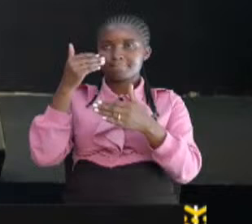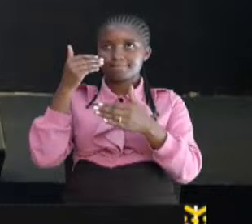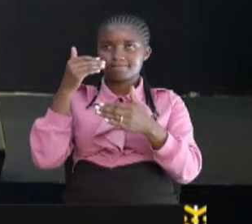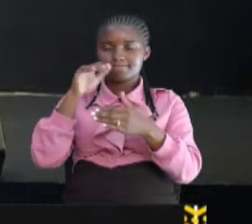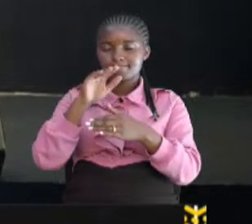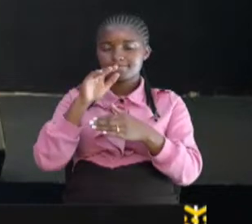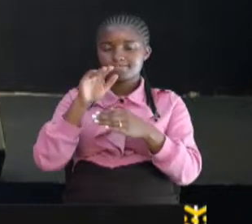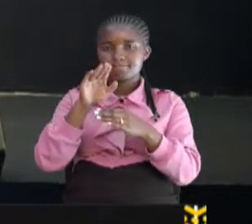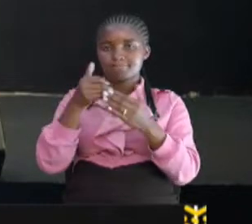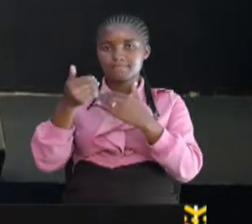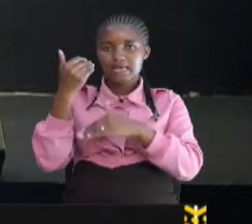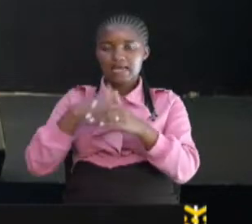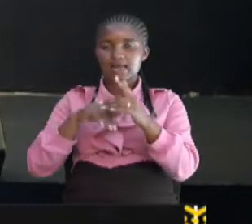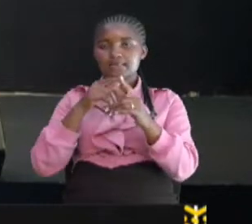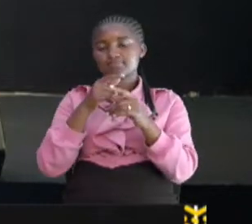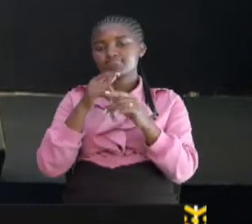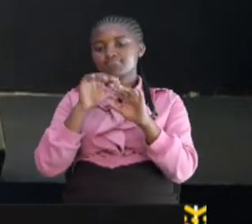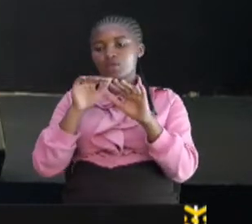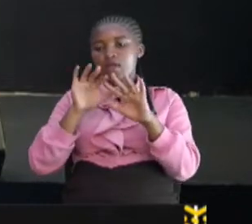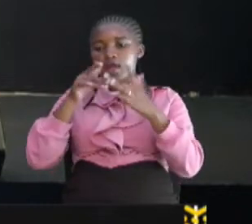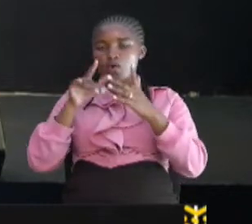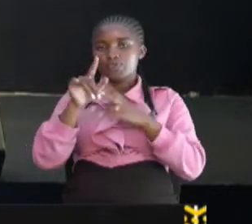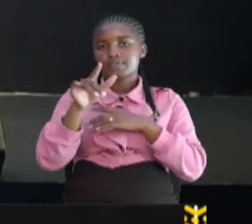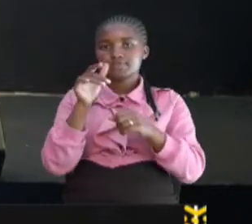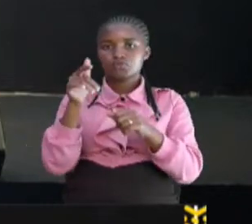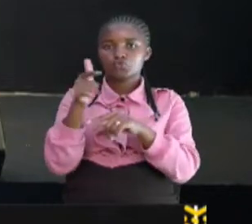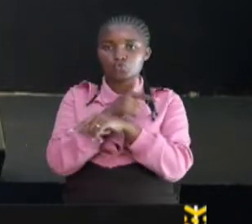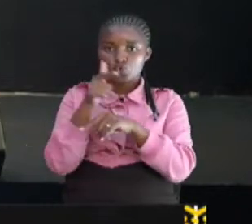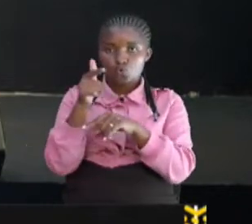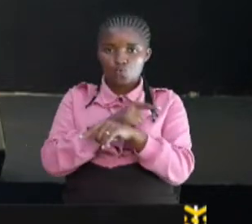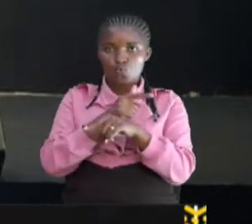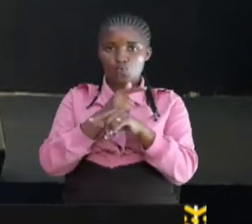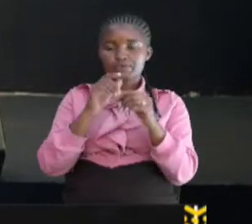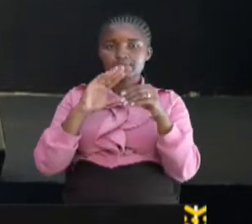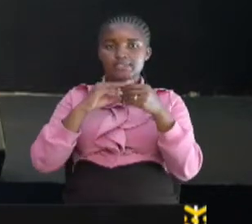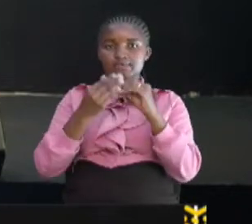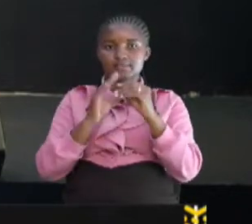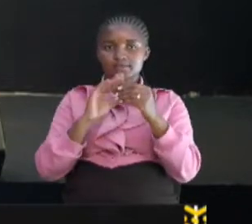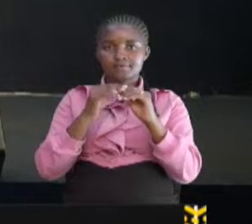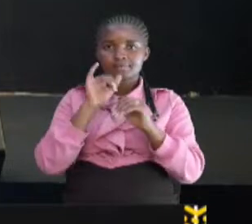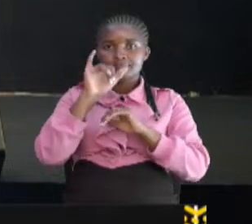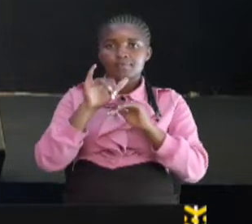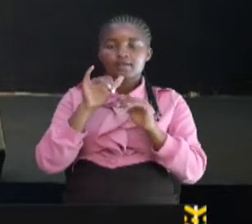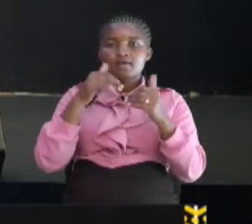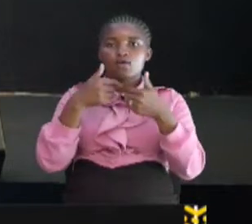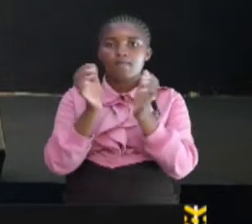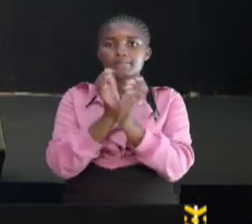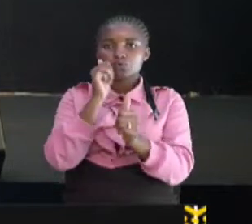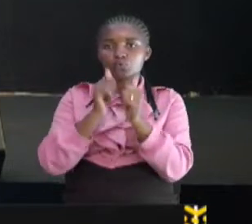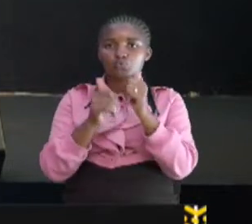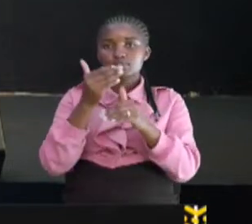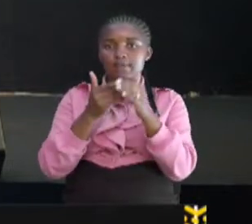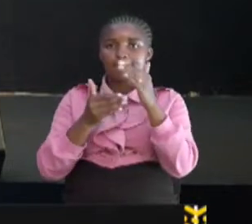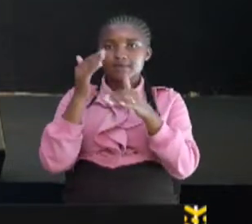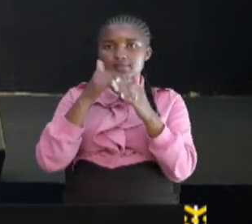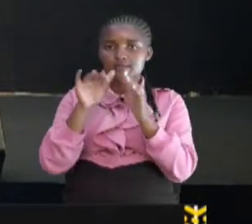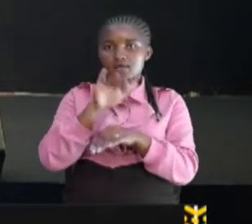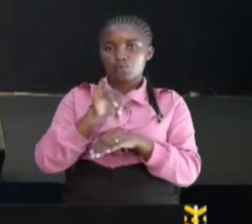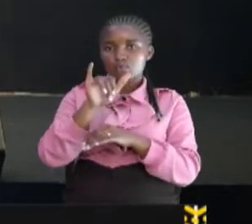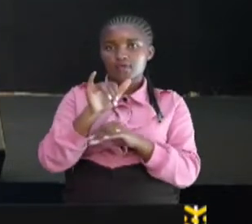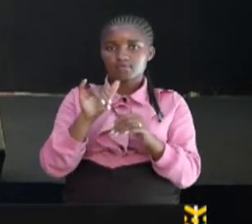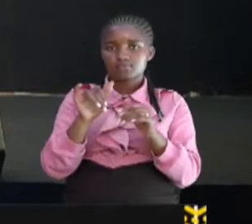this particular show was created. And that hype, that, community that was built around that